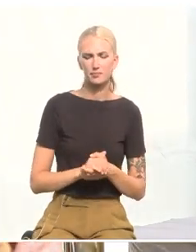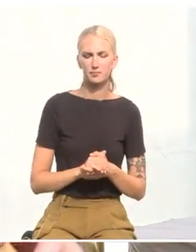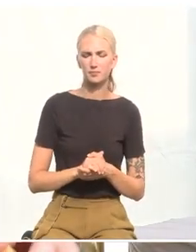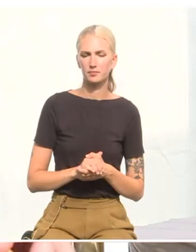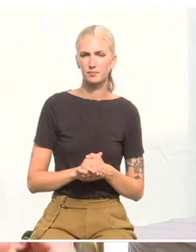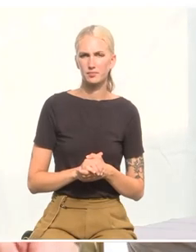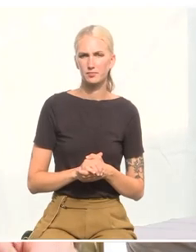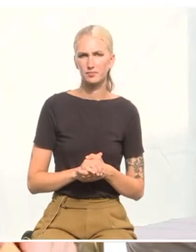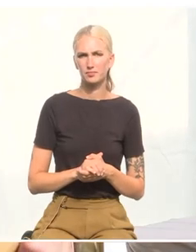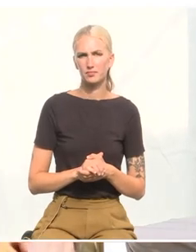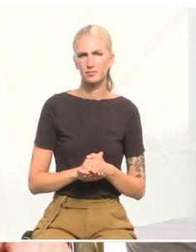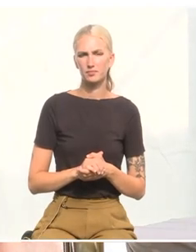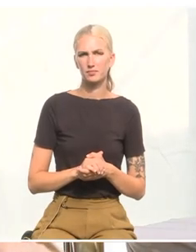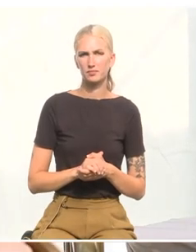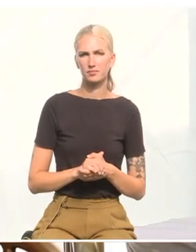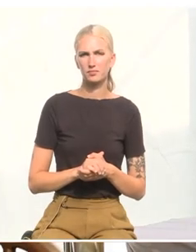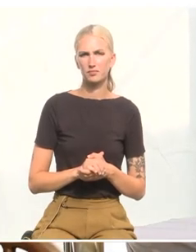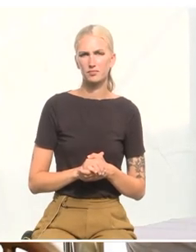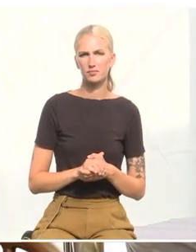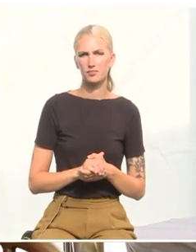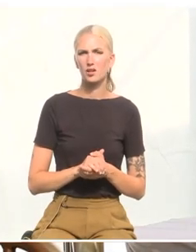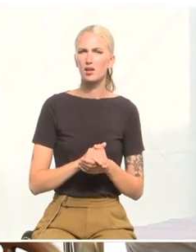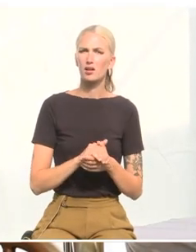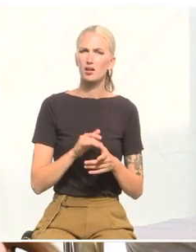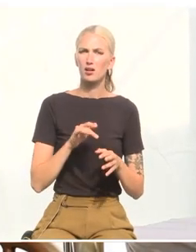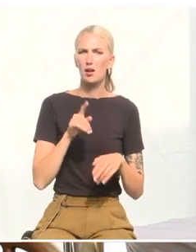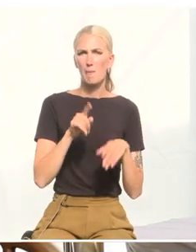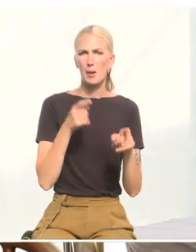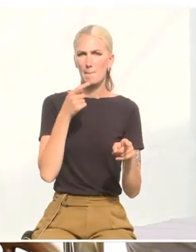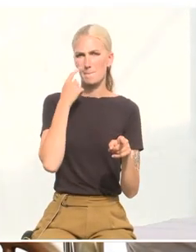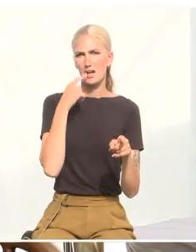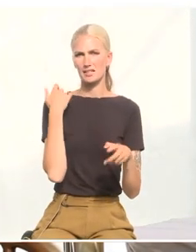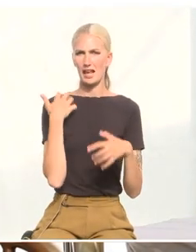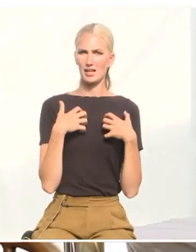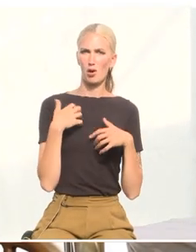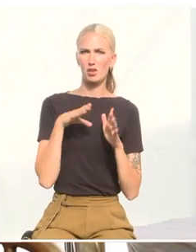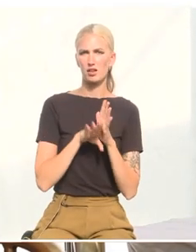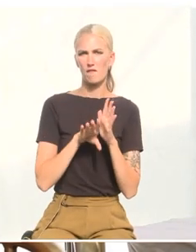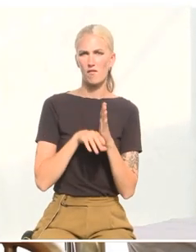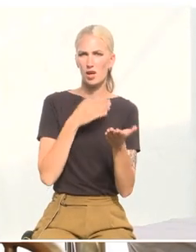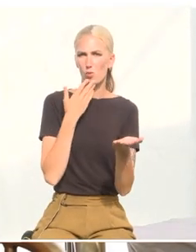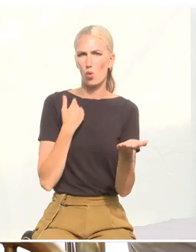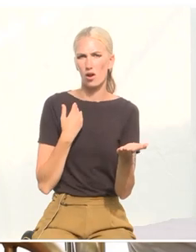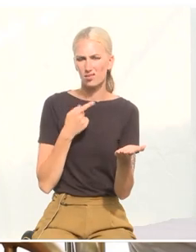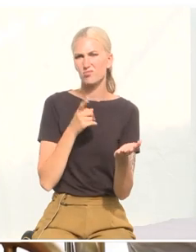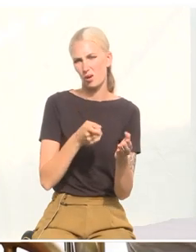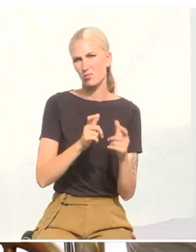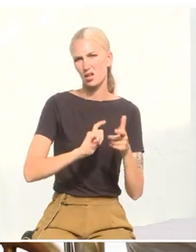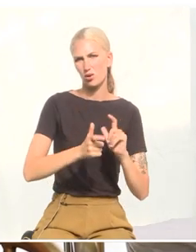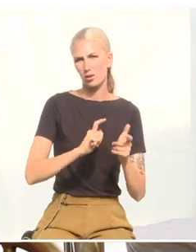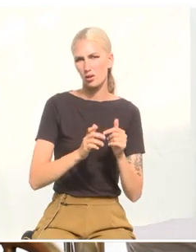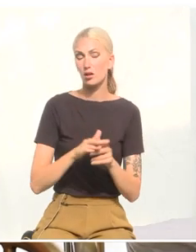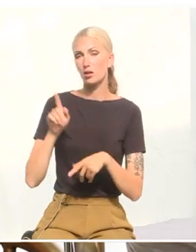Especially guys who say that they are not neurotypical. And then there are guys who say that when they come to our peer